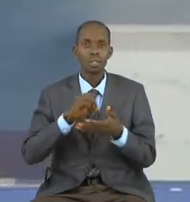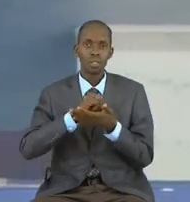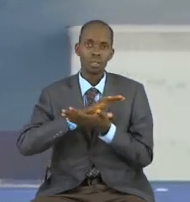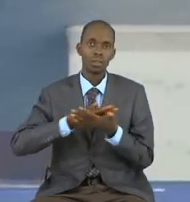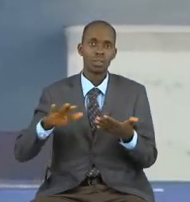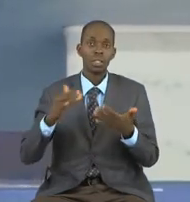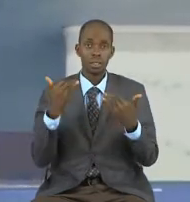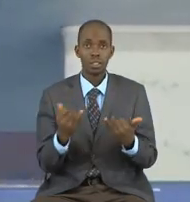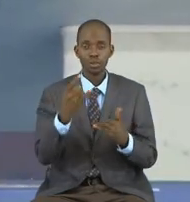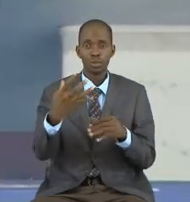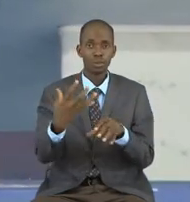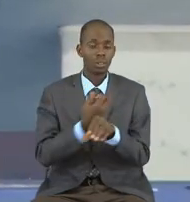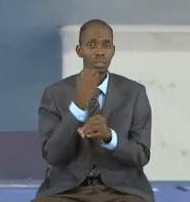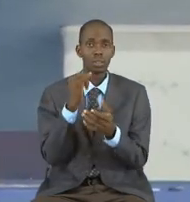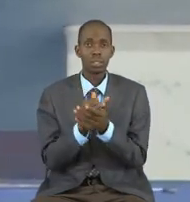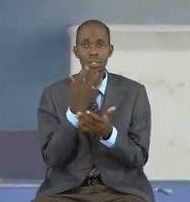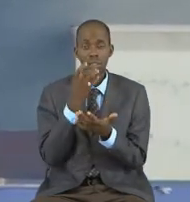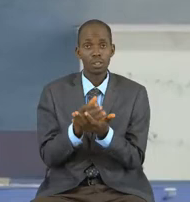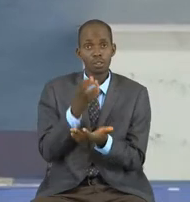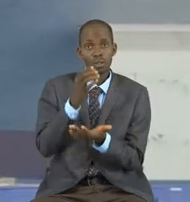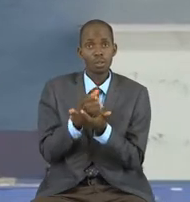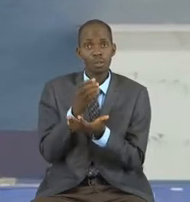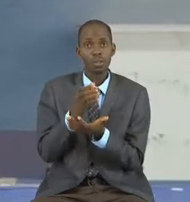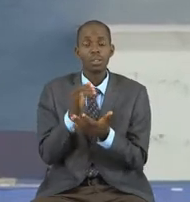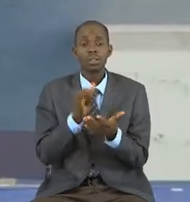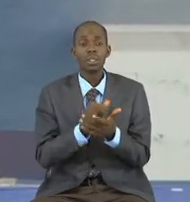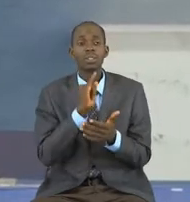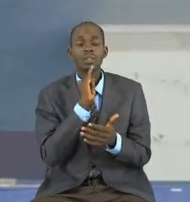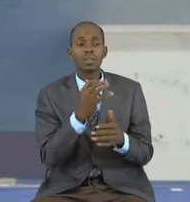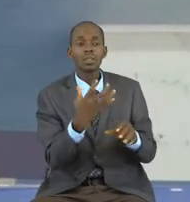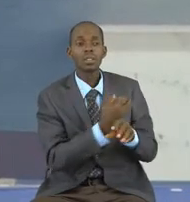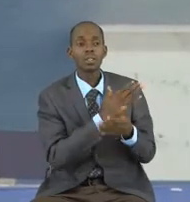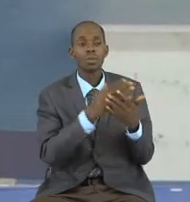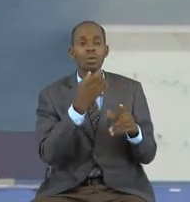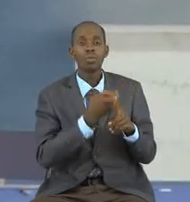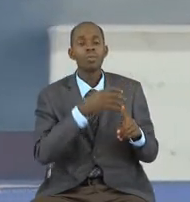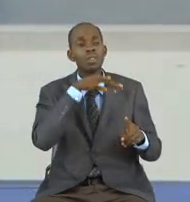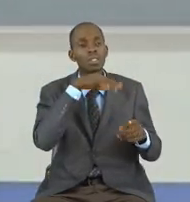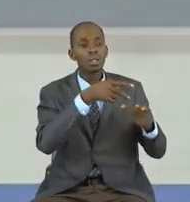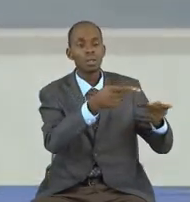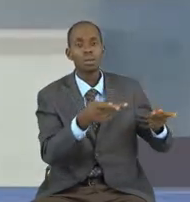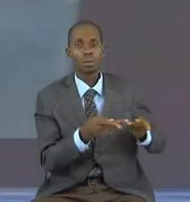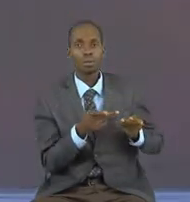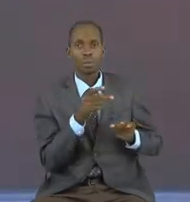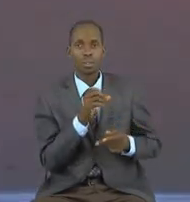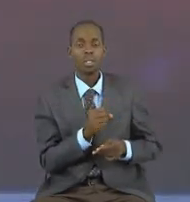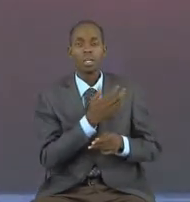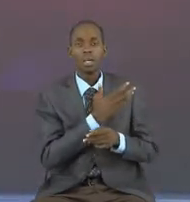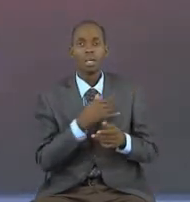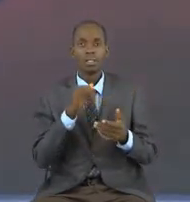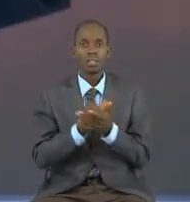that glass that is taken away from the dunghill, that is cleansed and